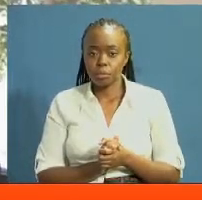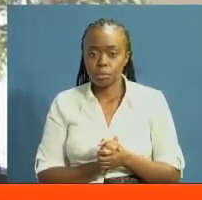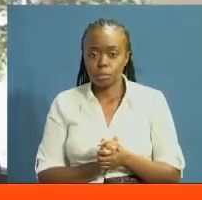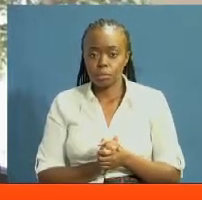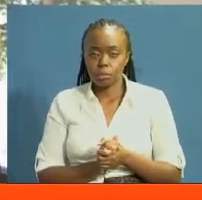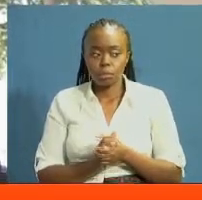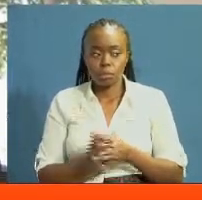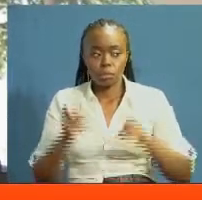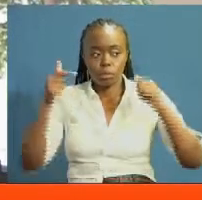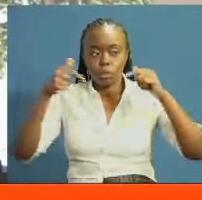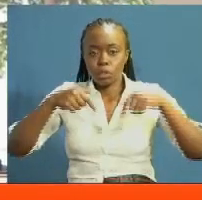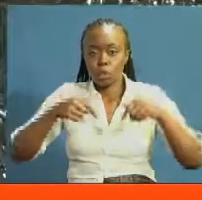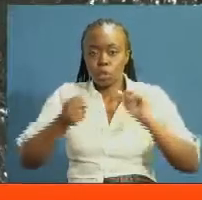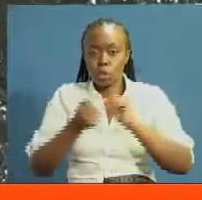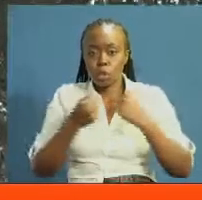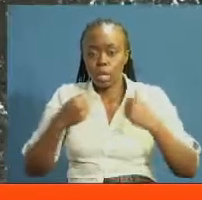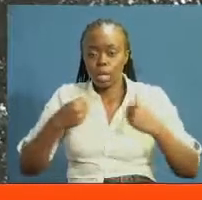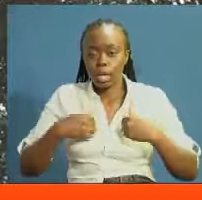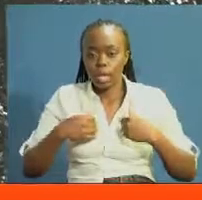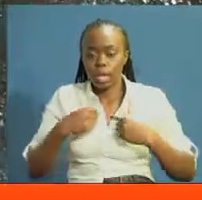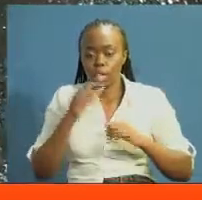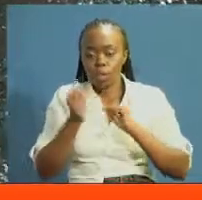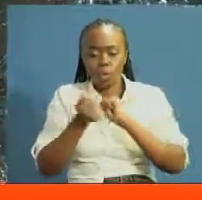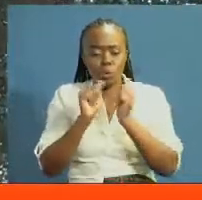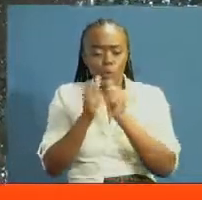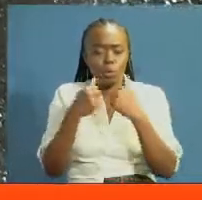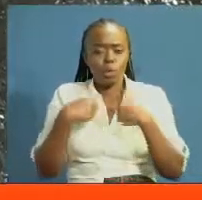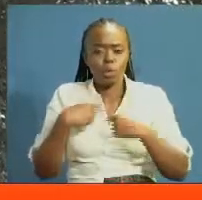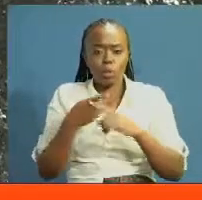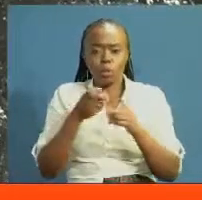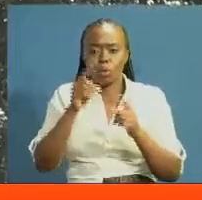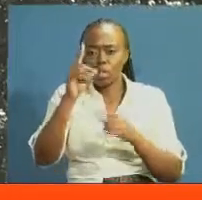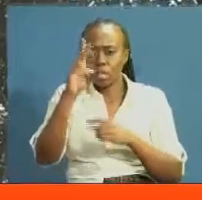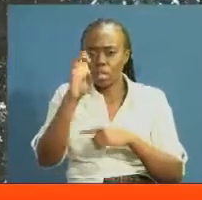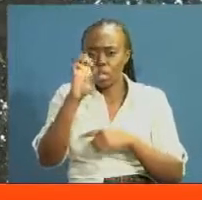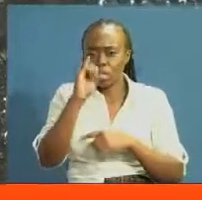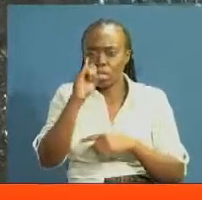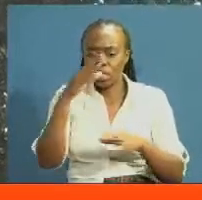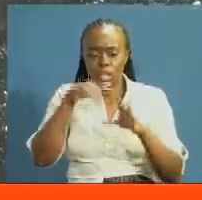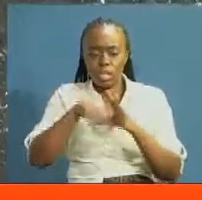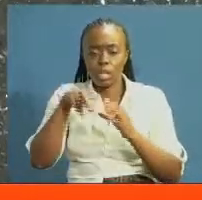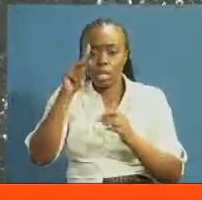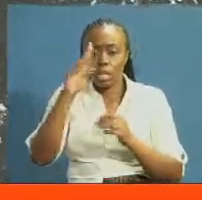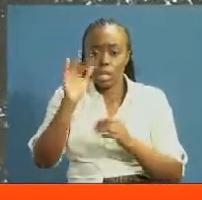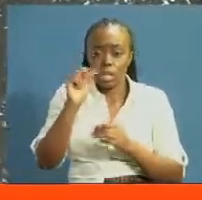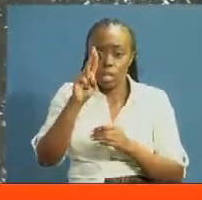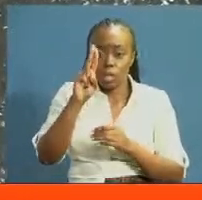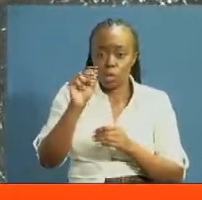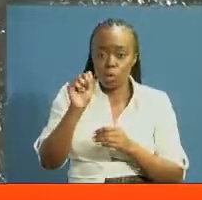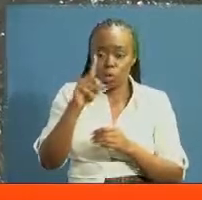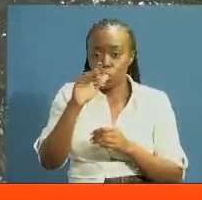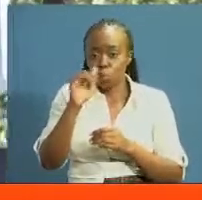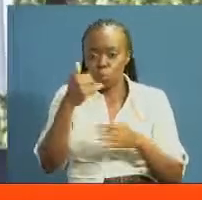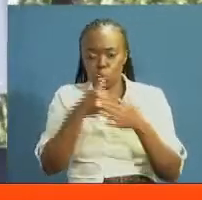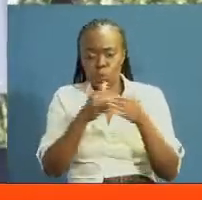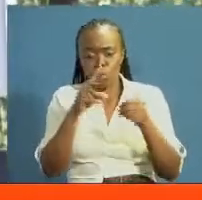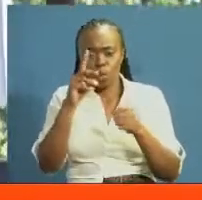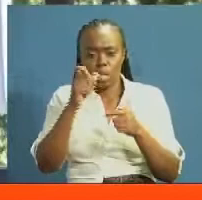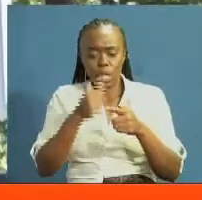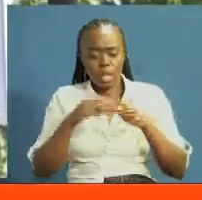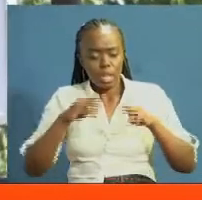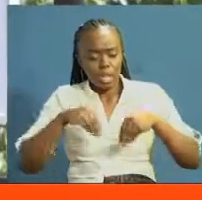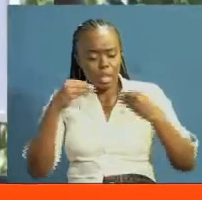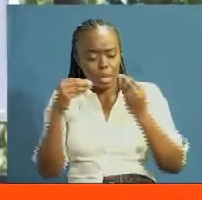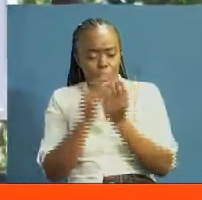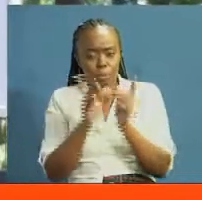Today, Wiper Party leader Kalonzo Musyoka was the guest at the DCI headquarters in Karura after he was summoned by DCI to clarify his